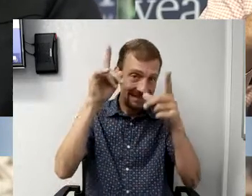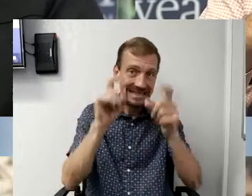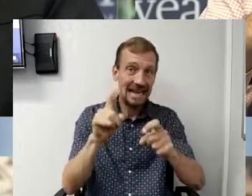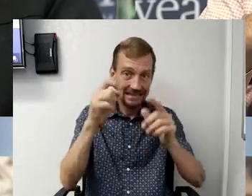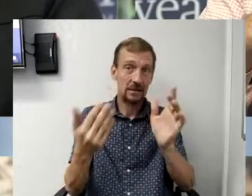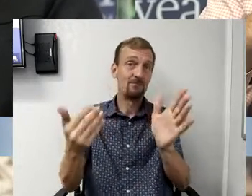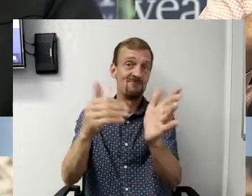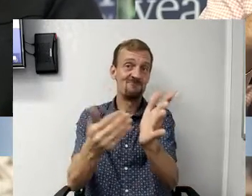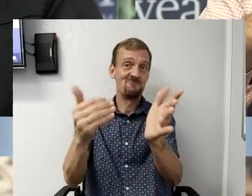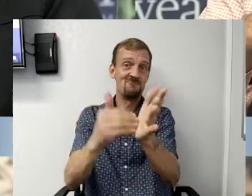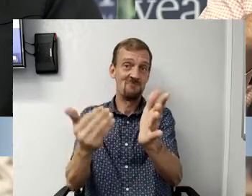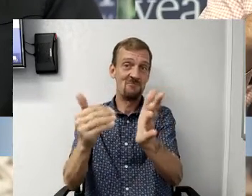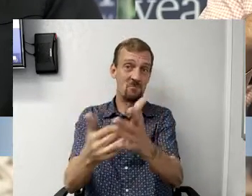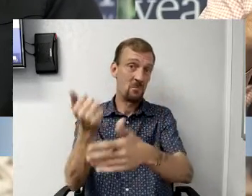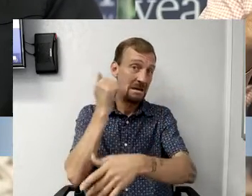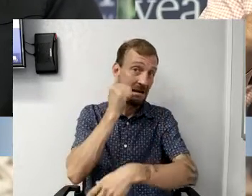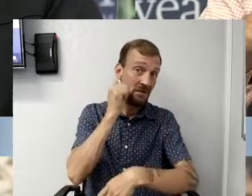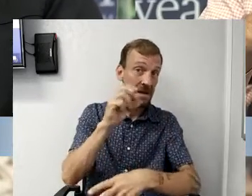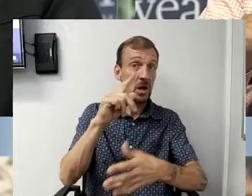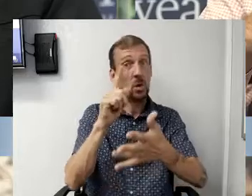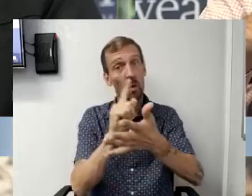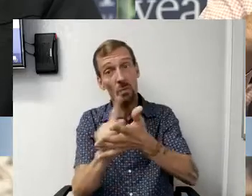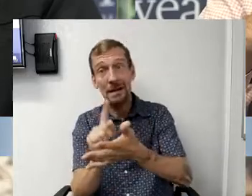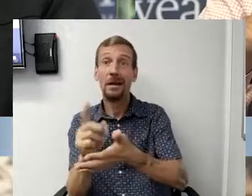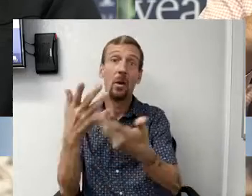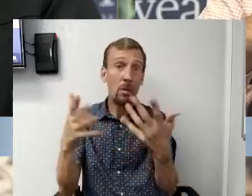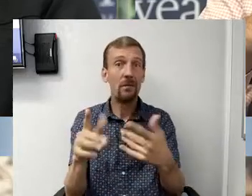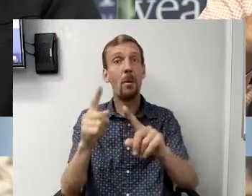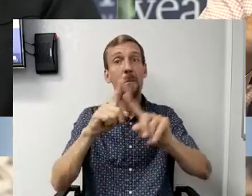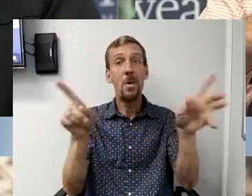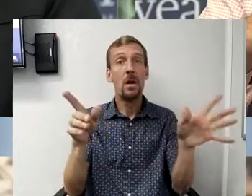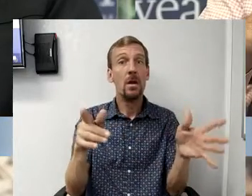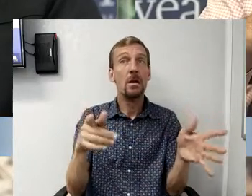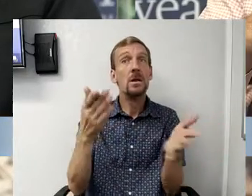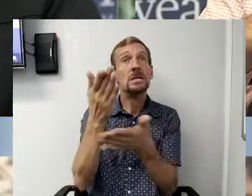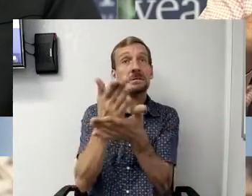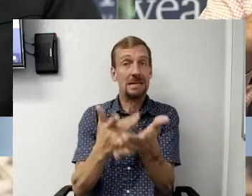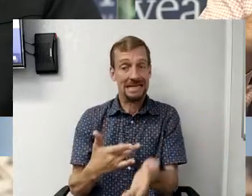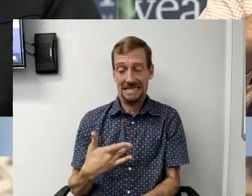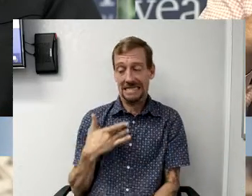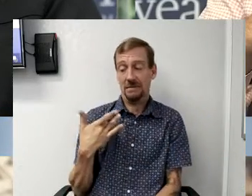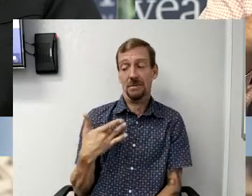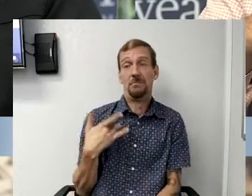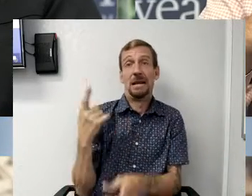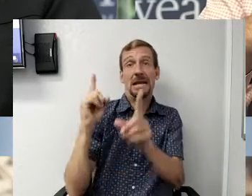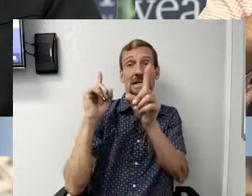the symptomatic testing is based off of the